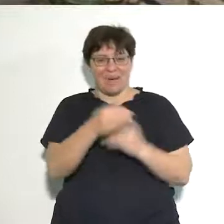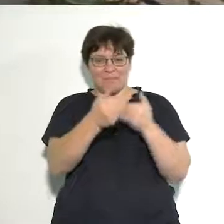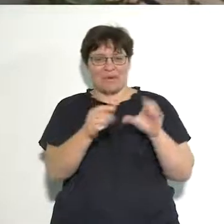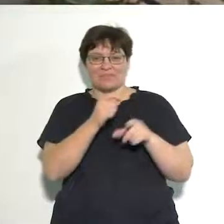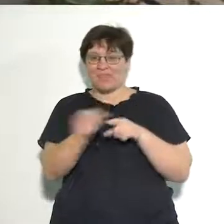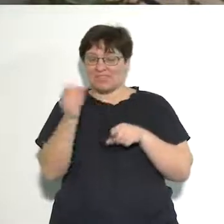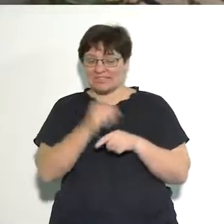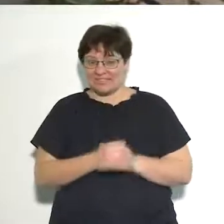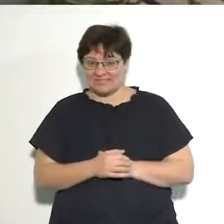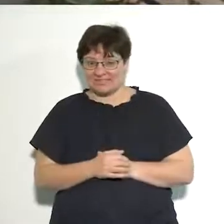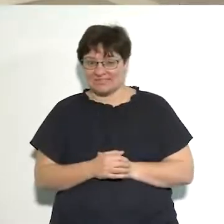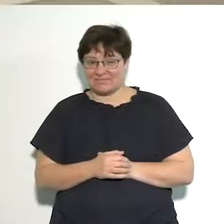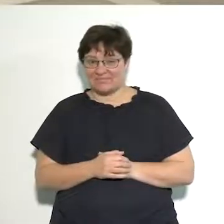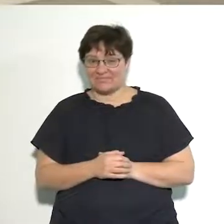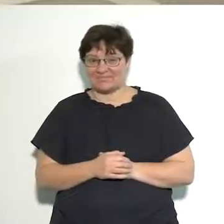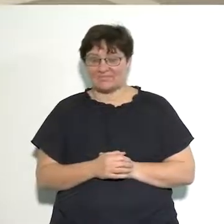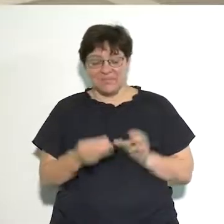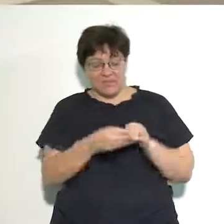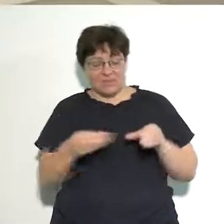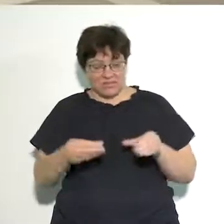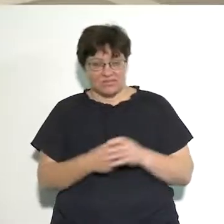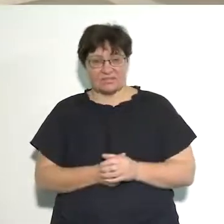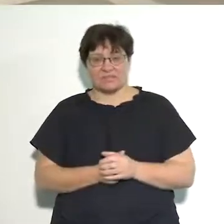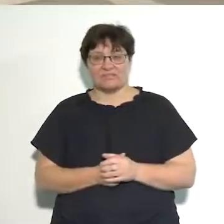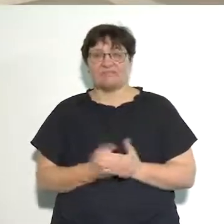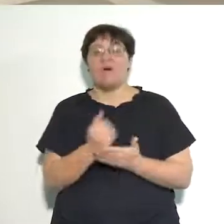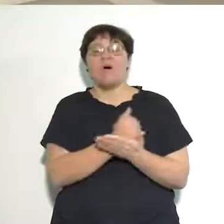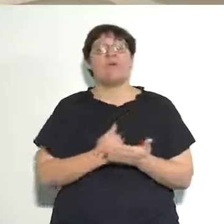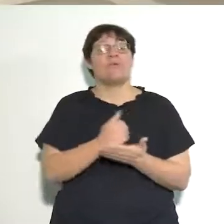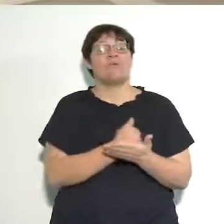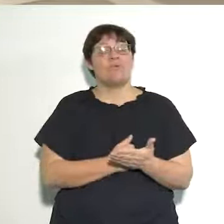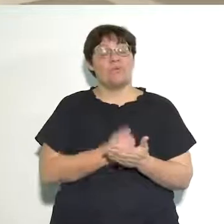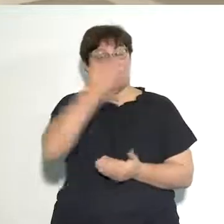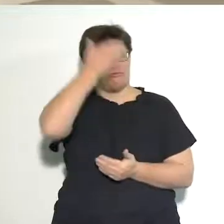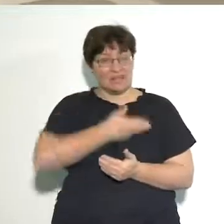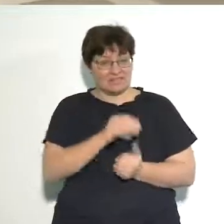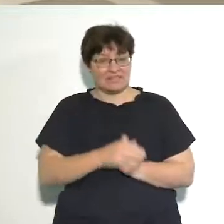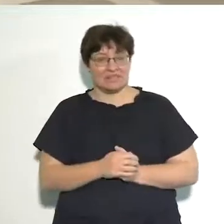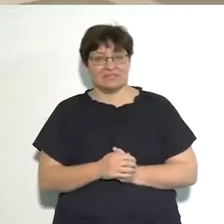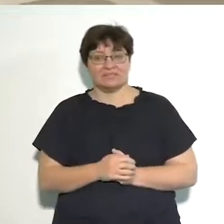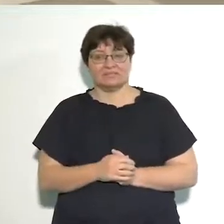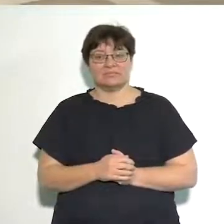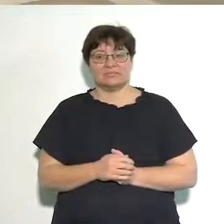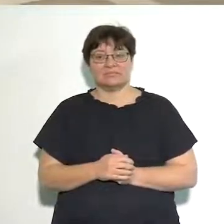matchboxes. Take out the matchbox, apply some glue to the front of it,